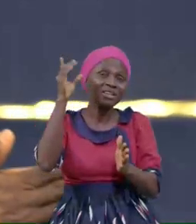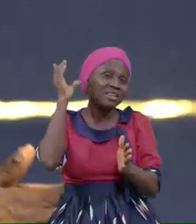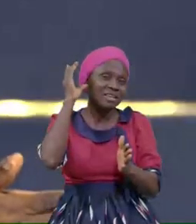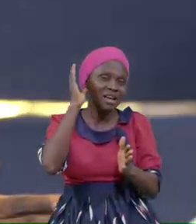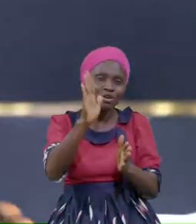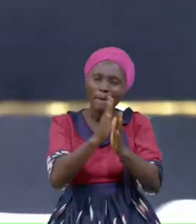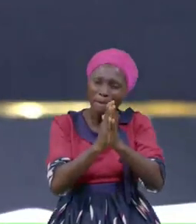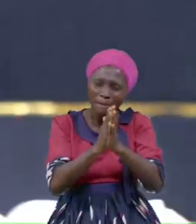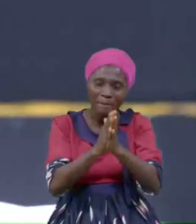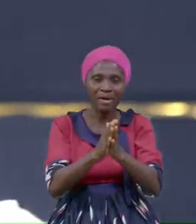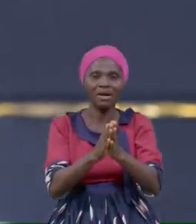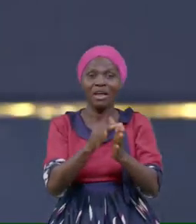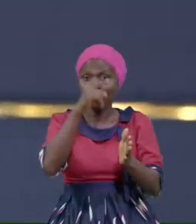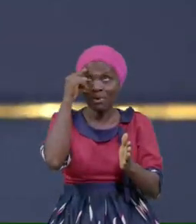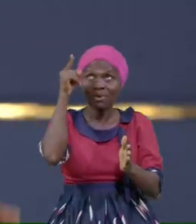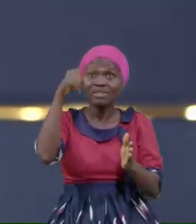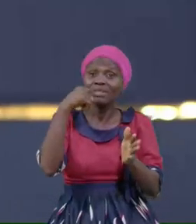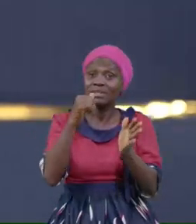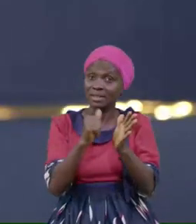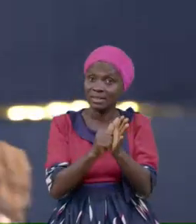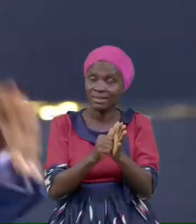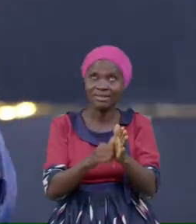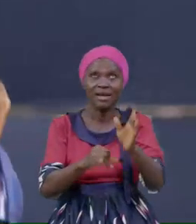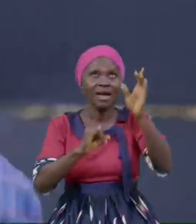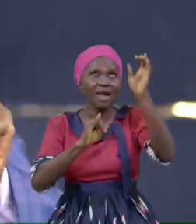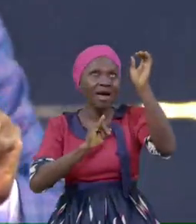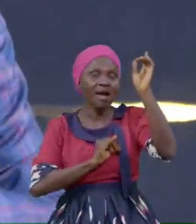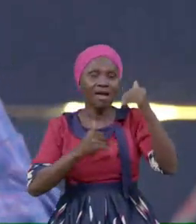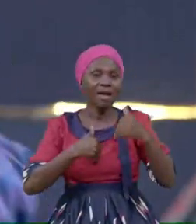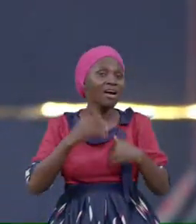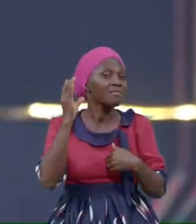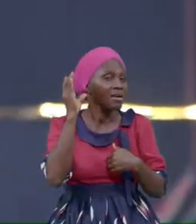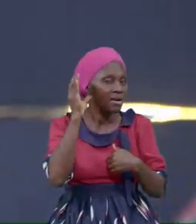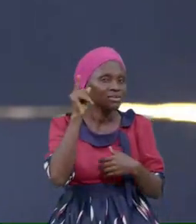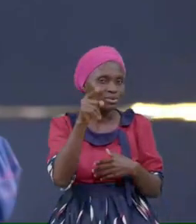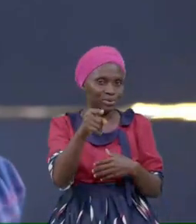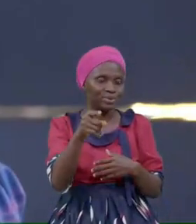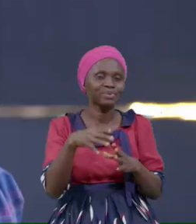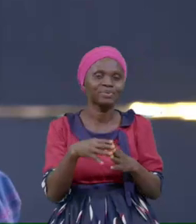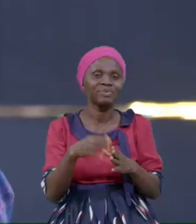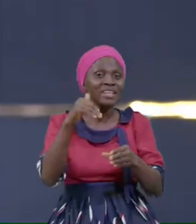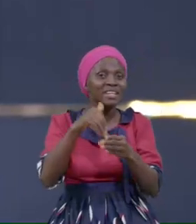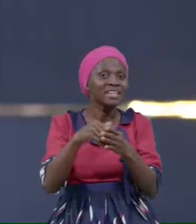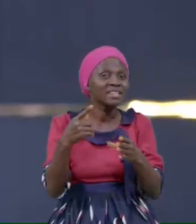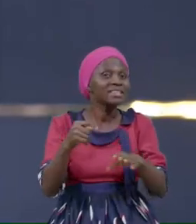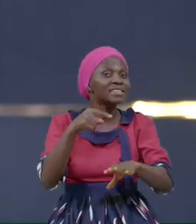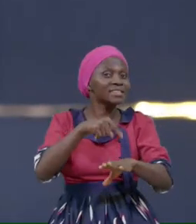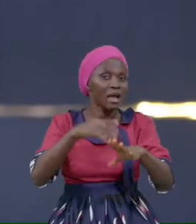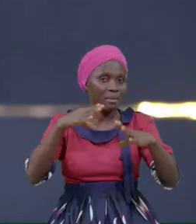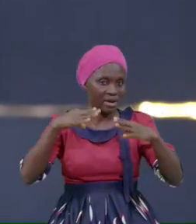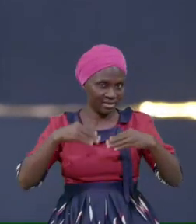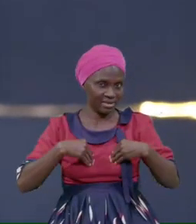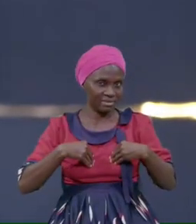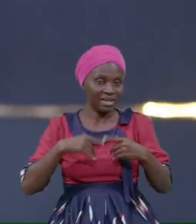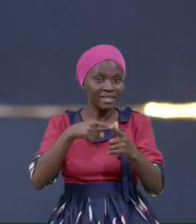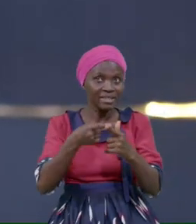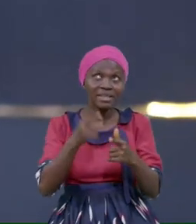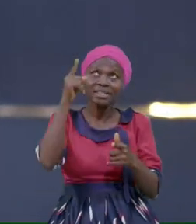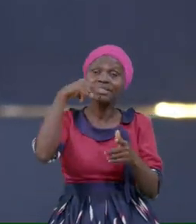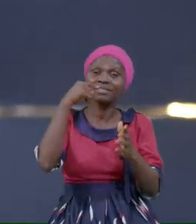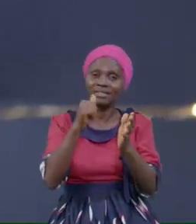because he said, I have heard thee in the time accepted. Then he says,